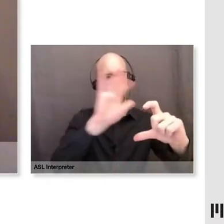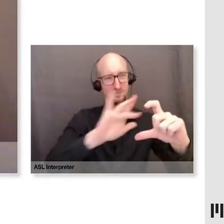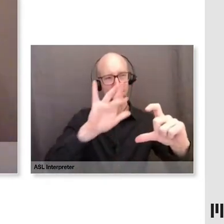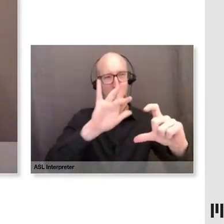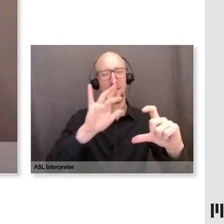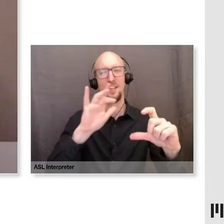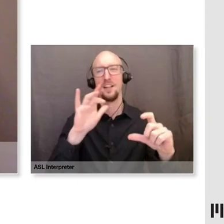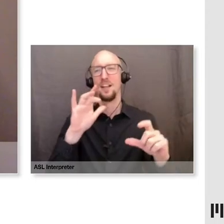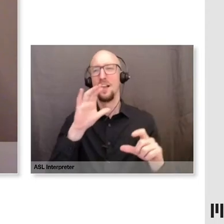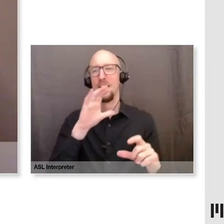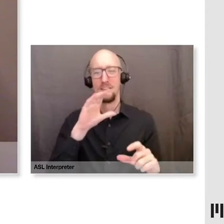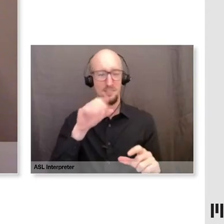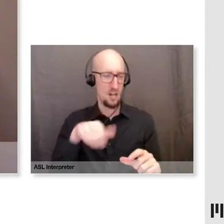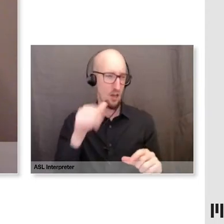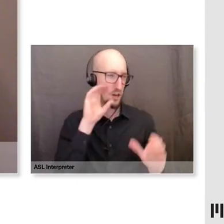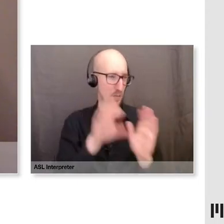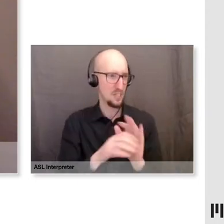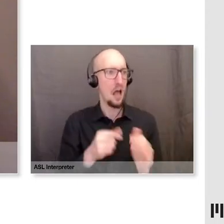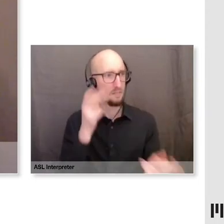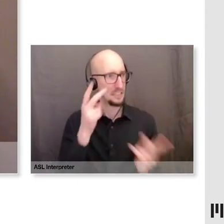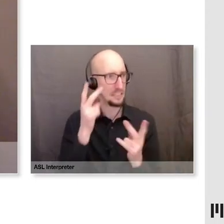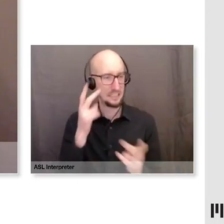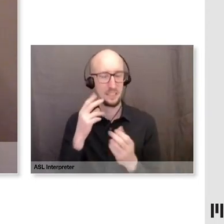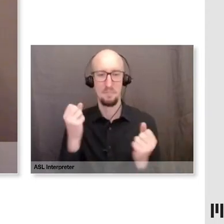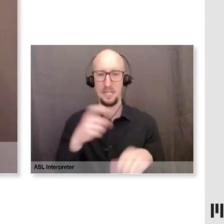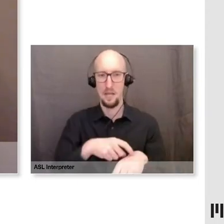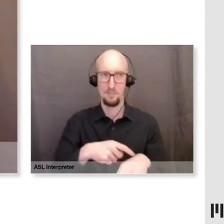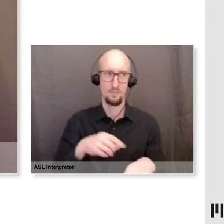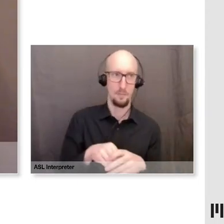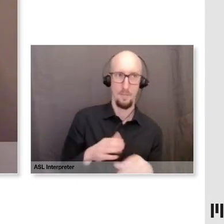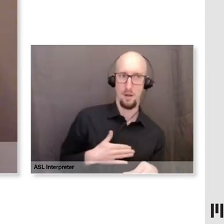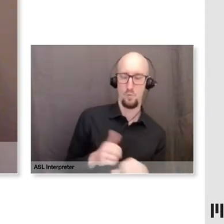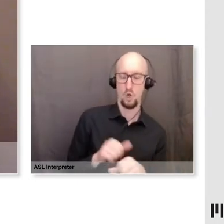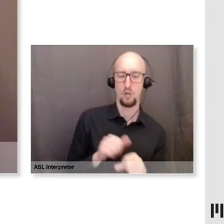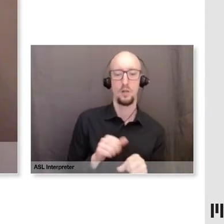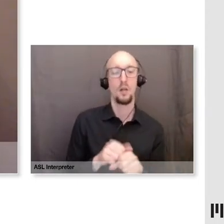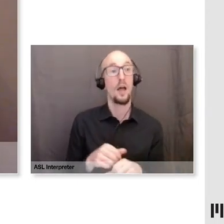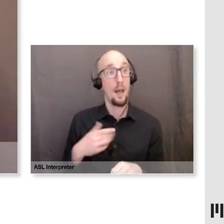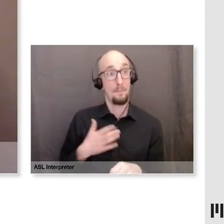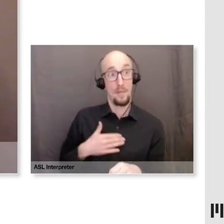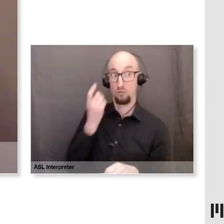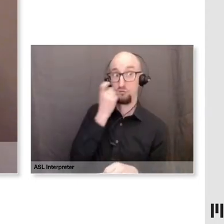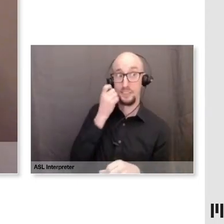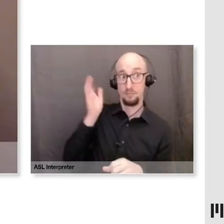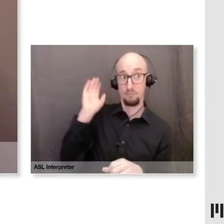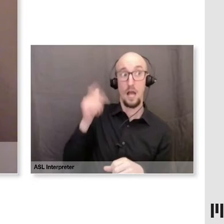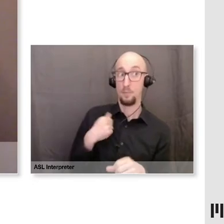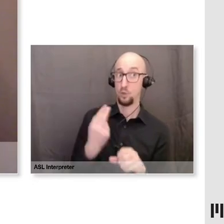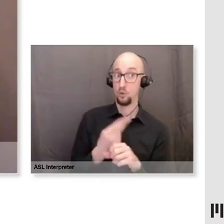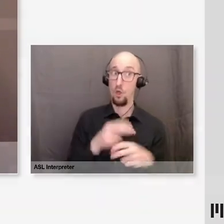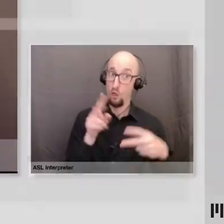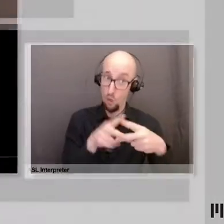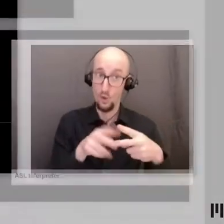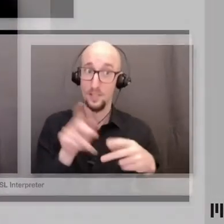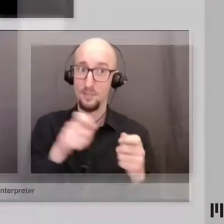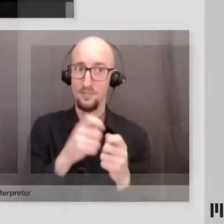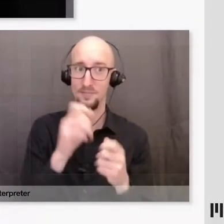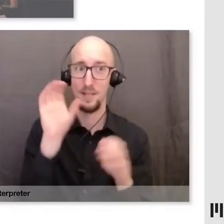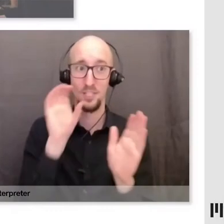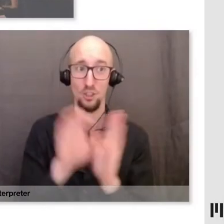And in my last presentations, I've been using those particular images point blank. Like,